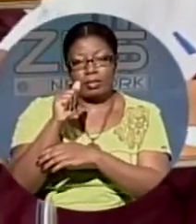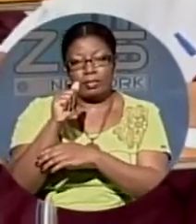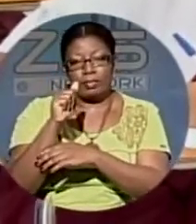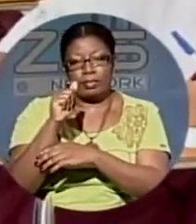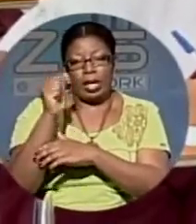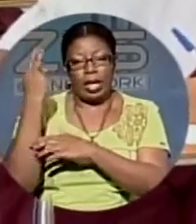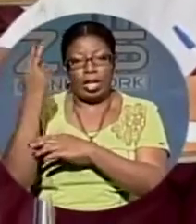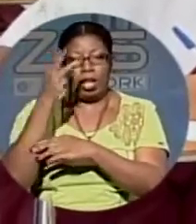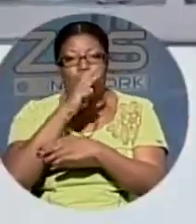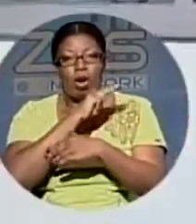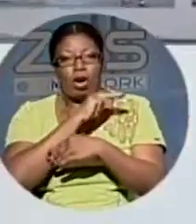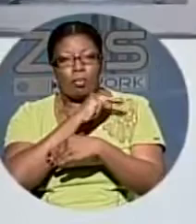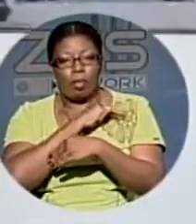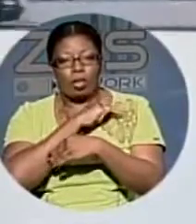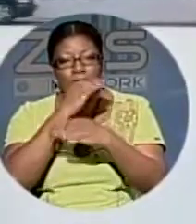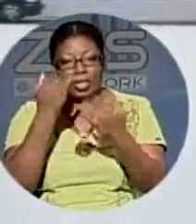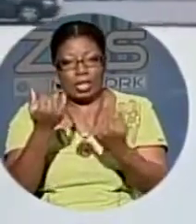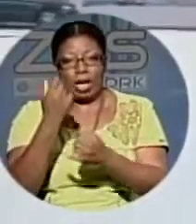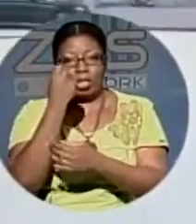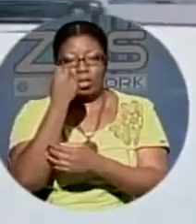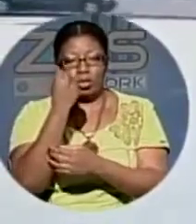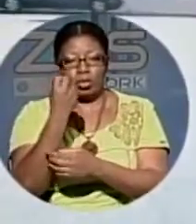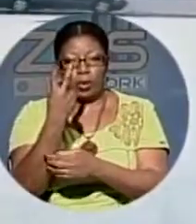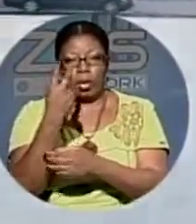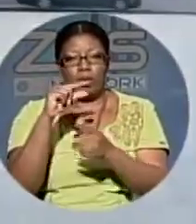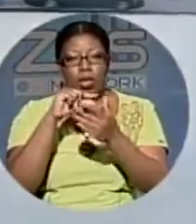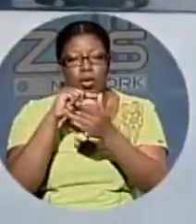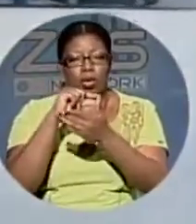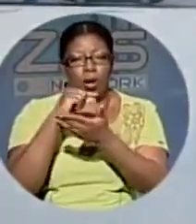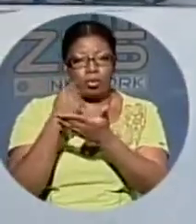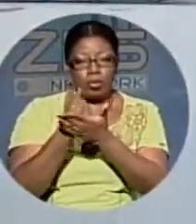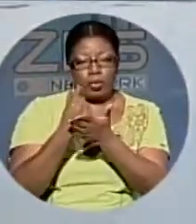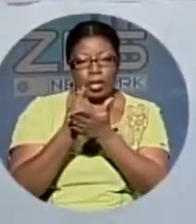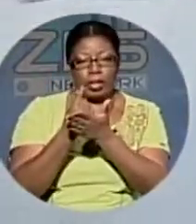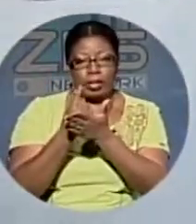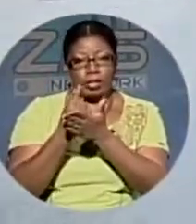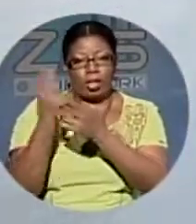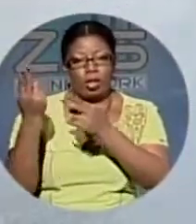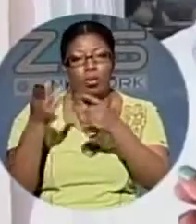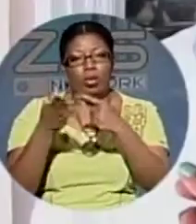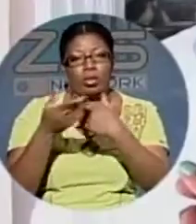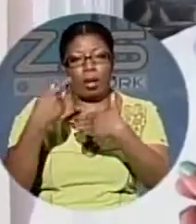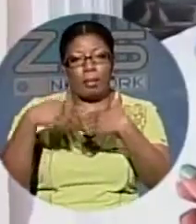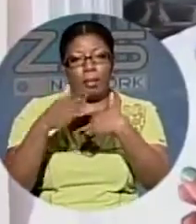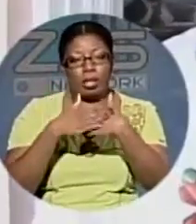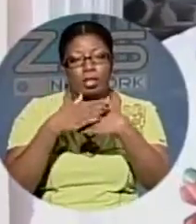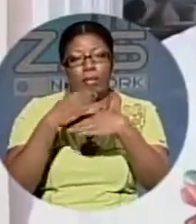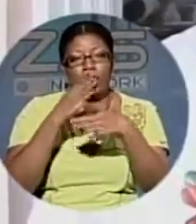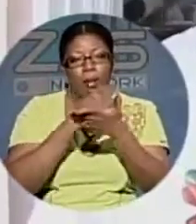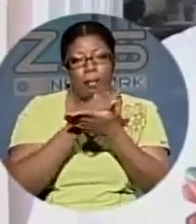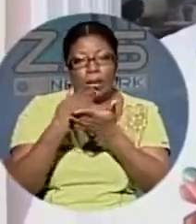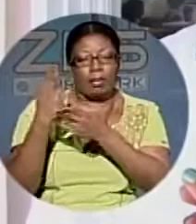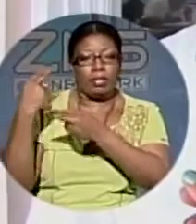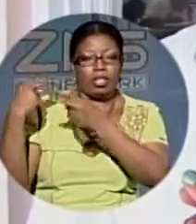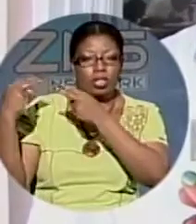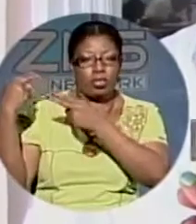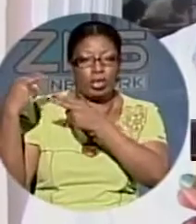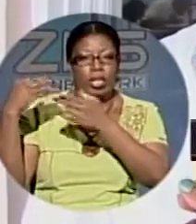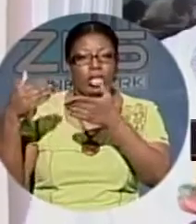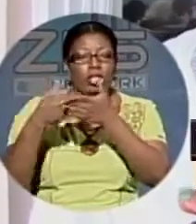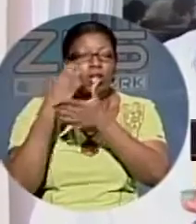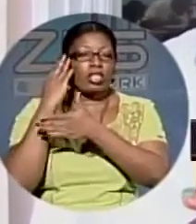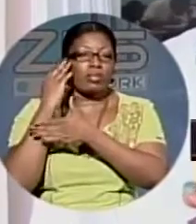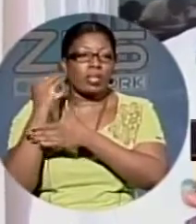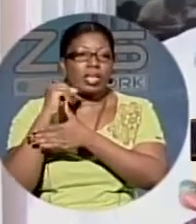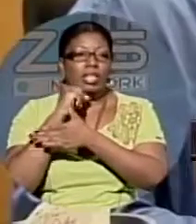Moxie is now a 12th grade student who opted to return just to be a part of history. It's a new facility, new experiences, and I just